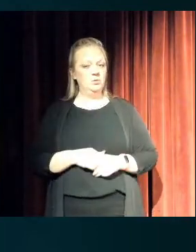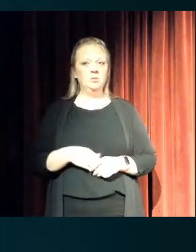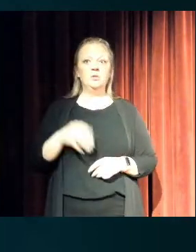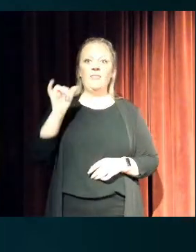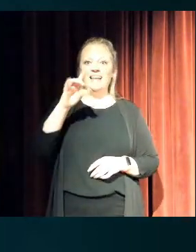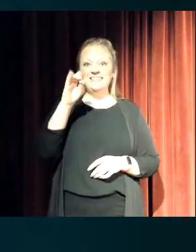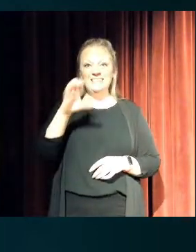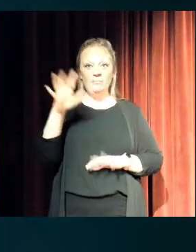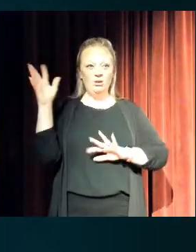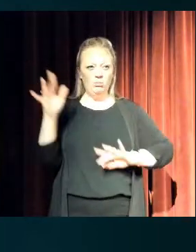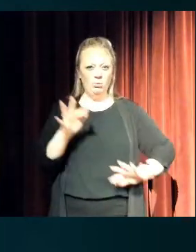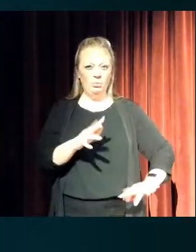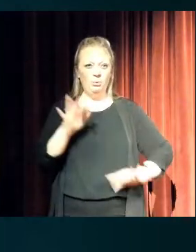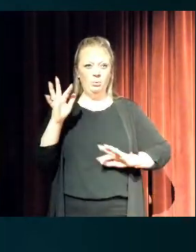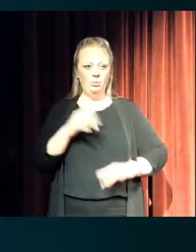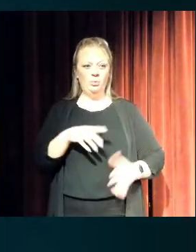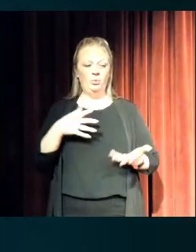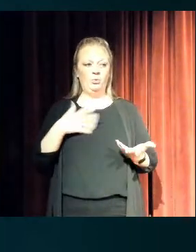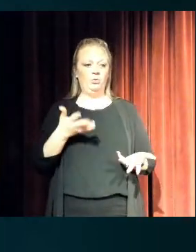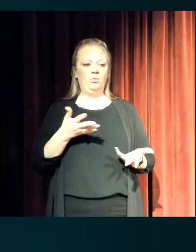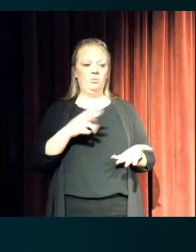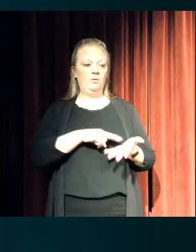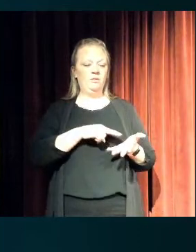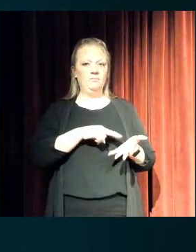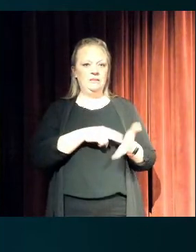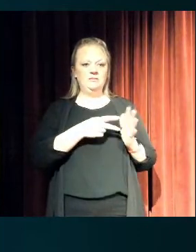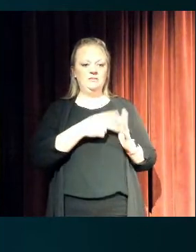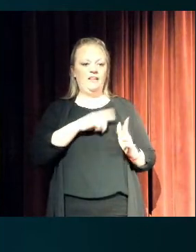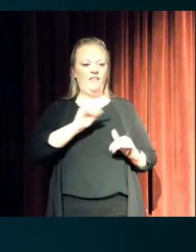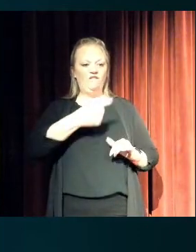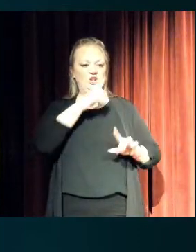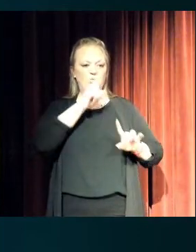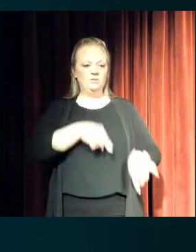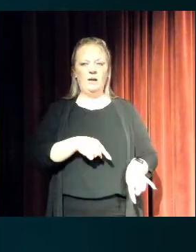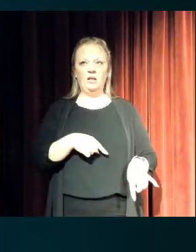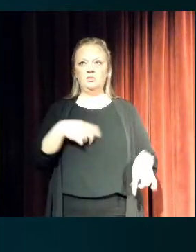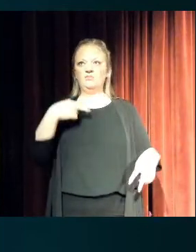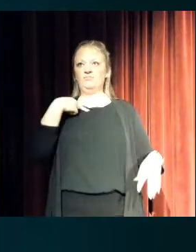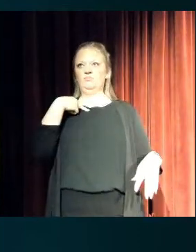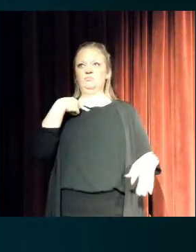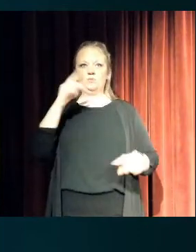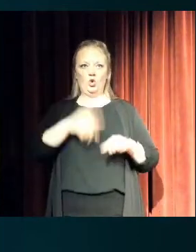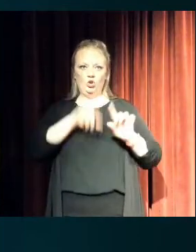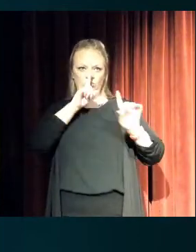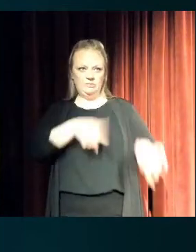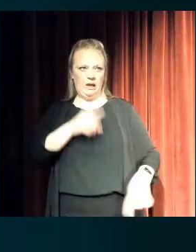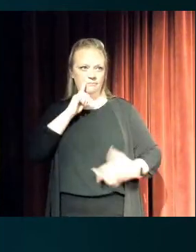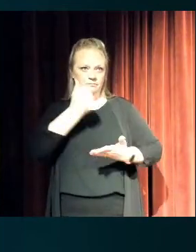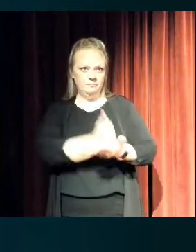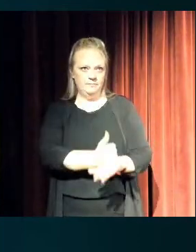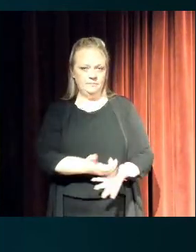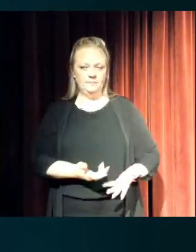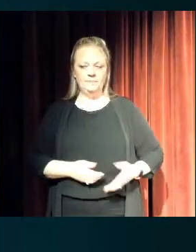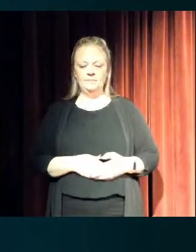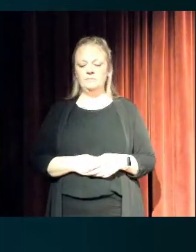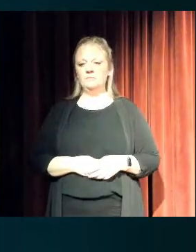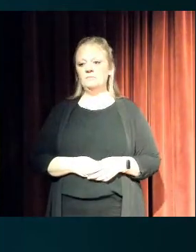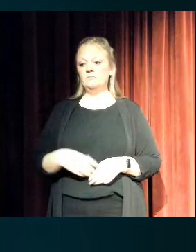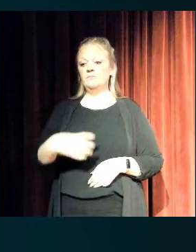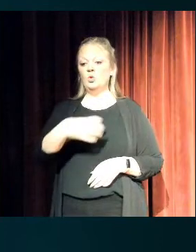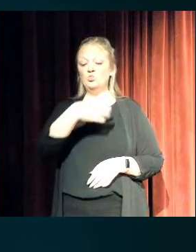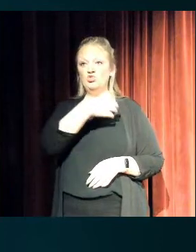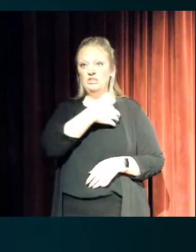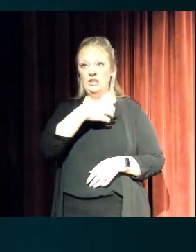rendered our first responders helpless when they simply could not respond to many of the calls for aid. When the